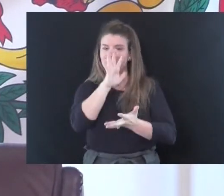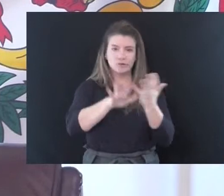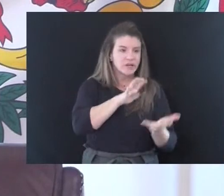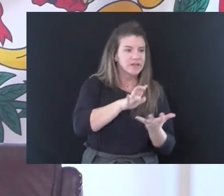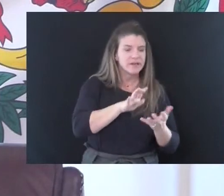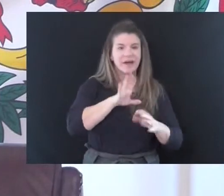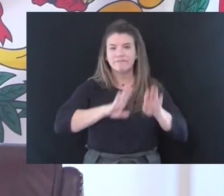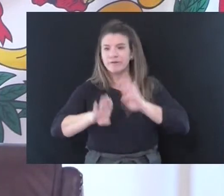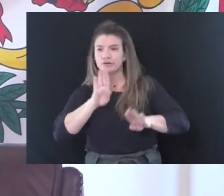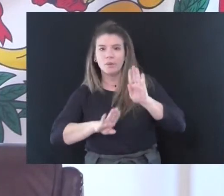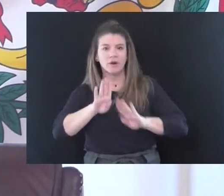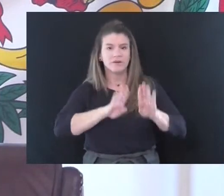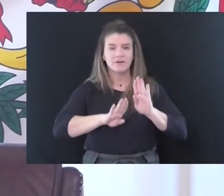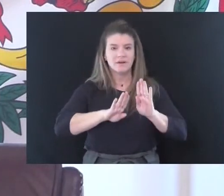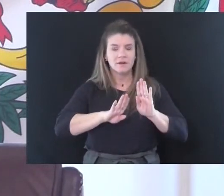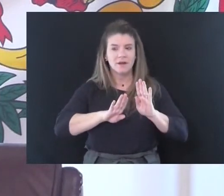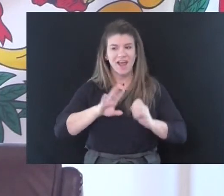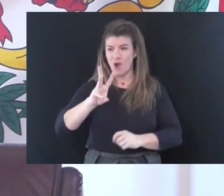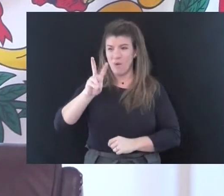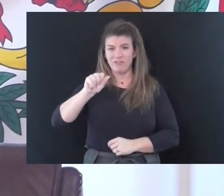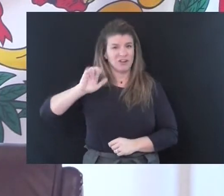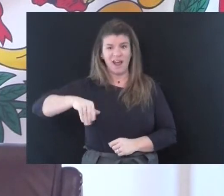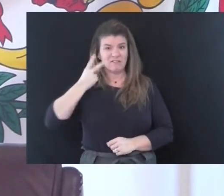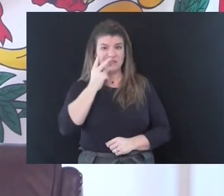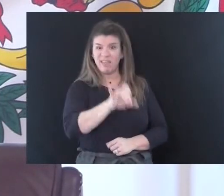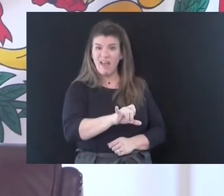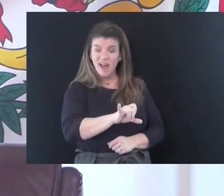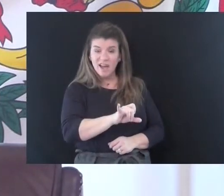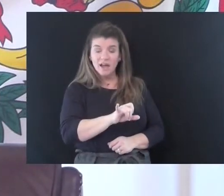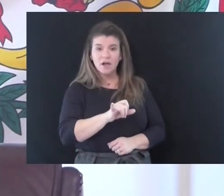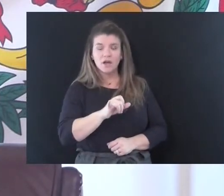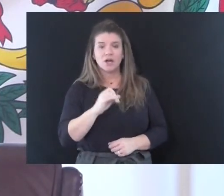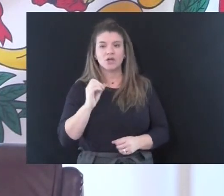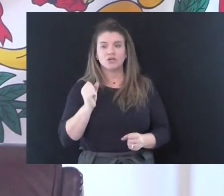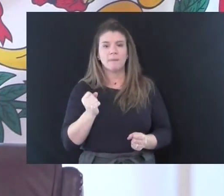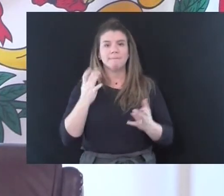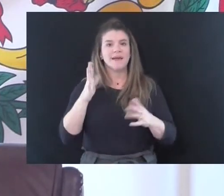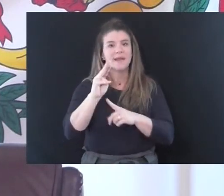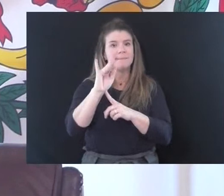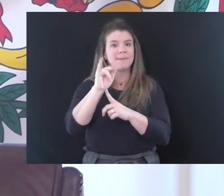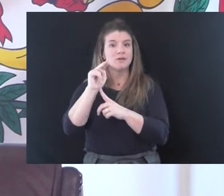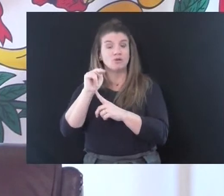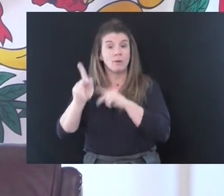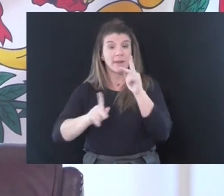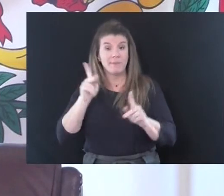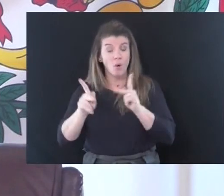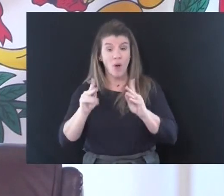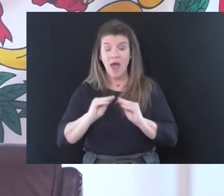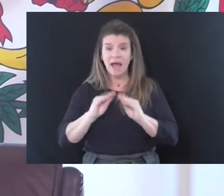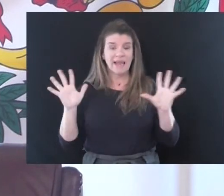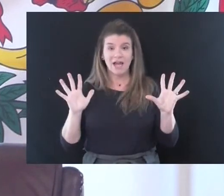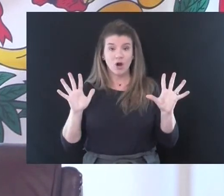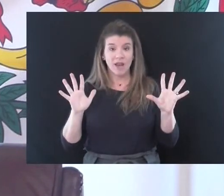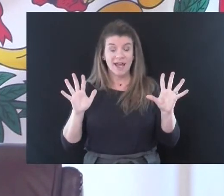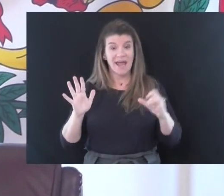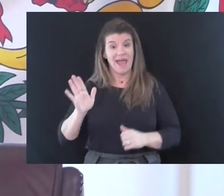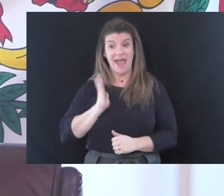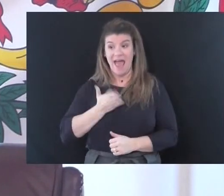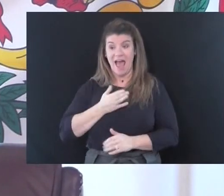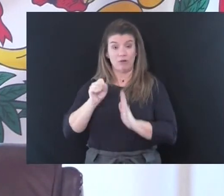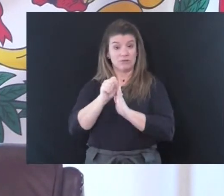frustration that we have not had here. To many, many Minnesotians, clearly our